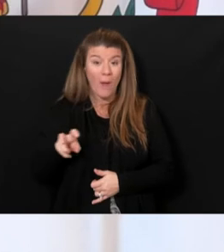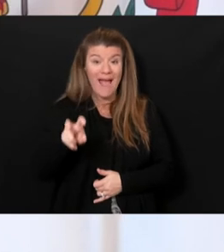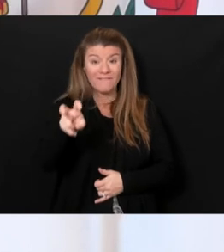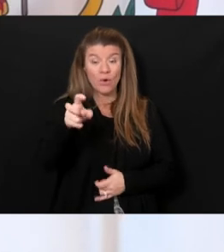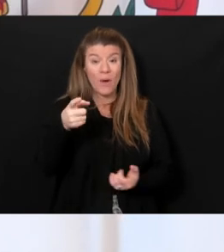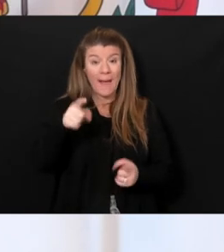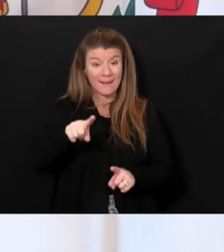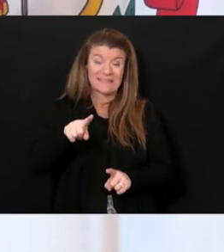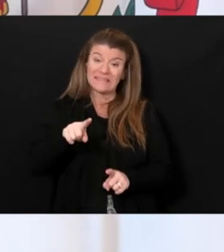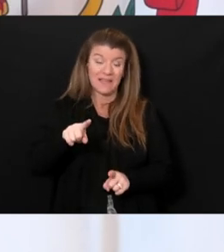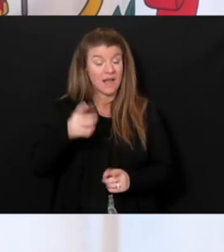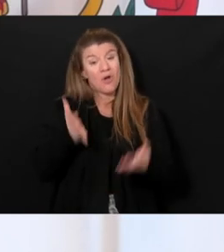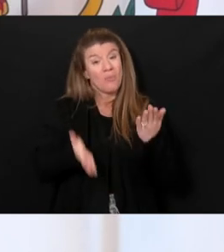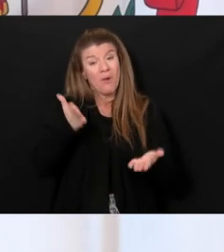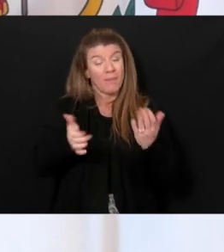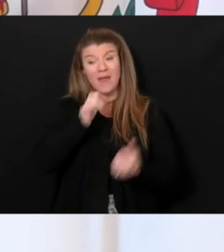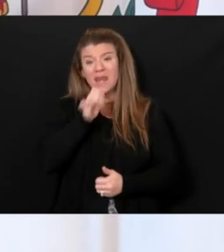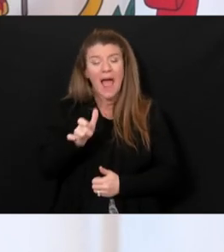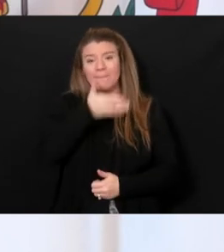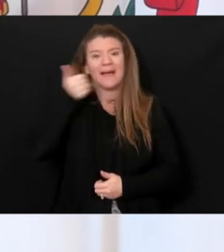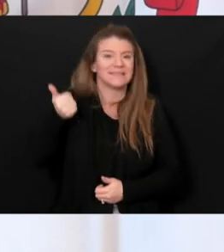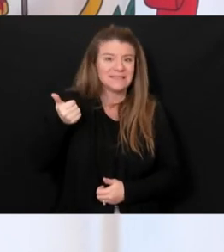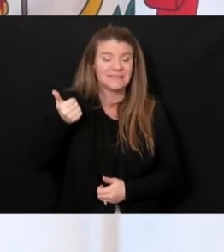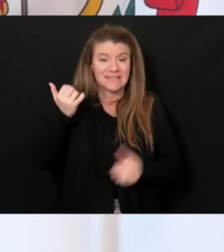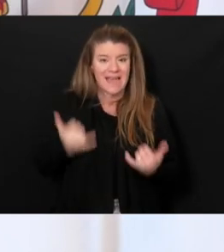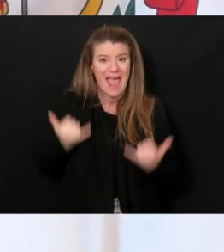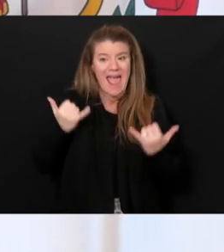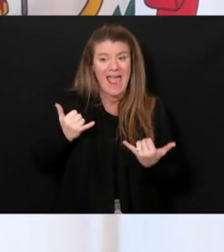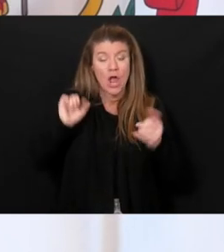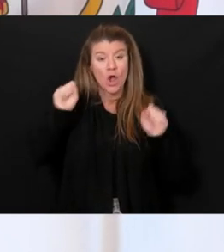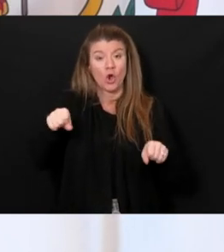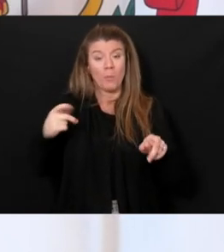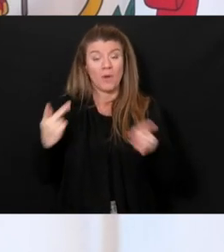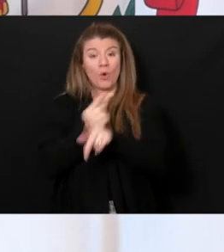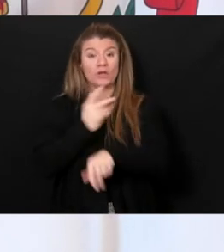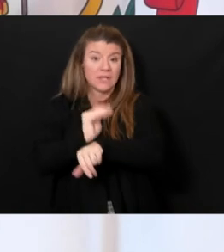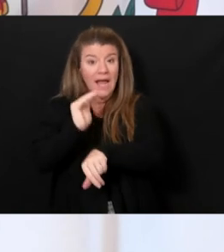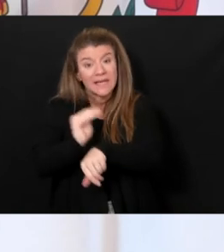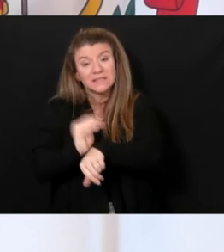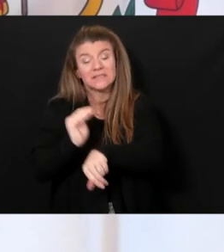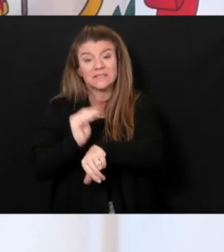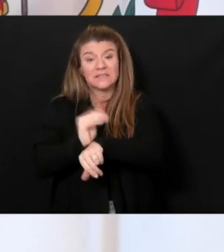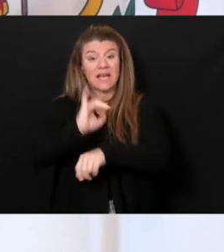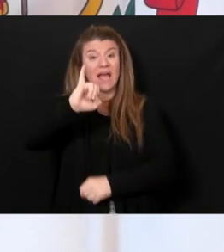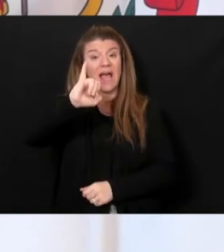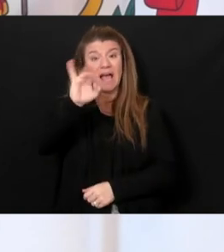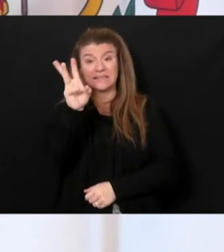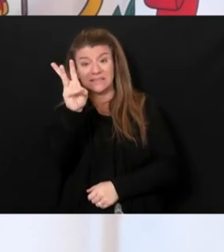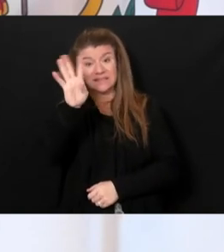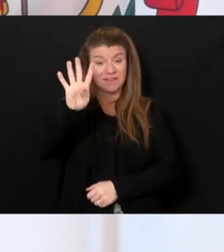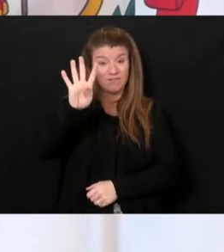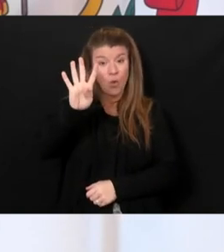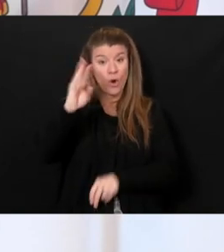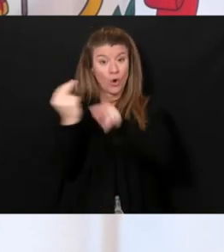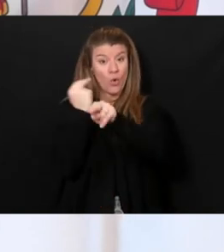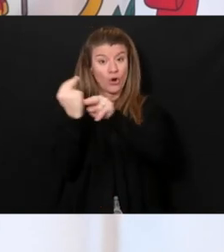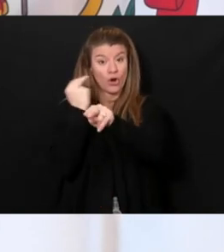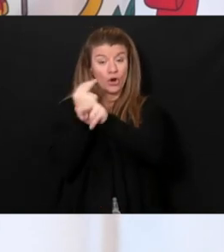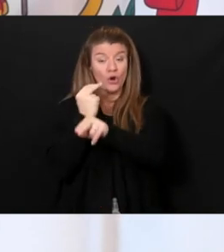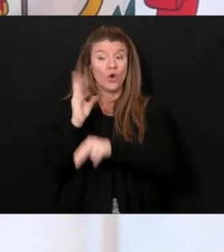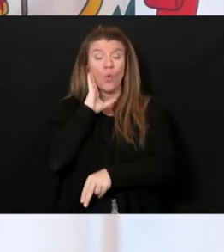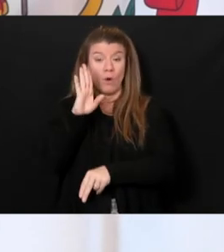you know, probably are not going to be great today and could be really bad tonight. The I-64 corridor will be